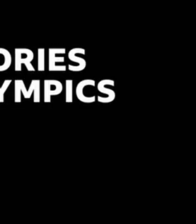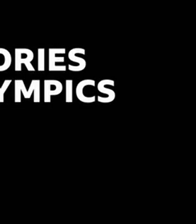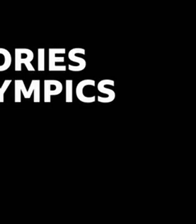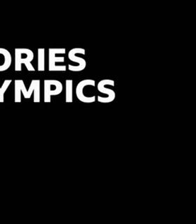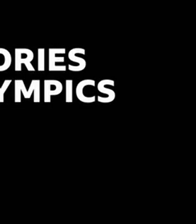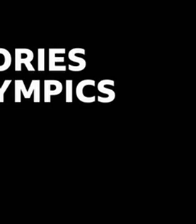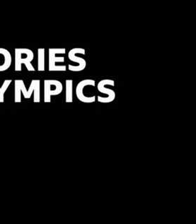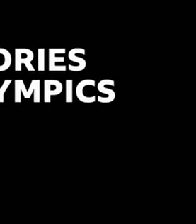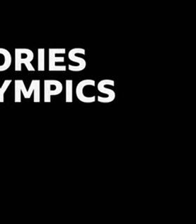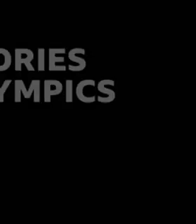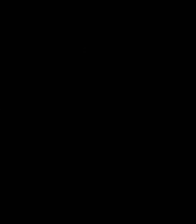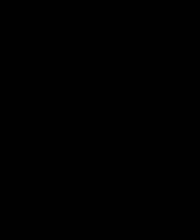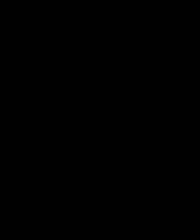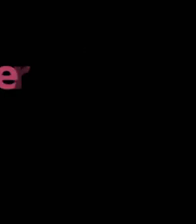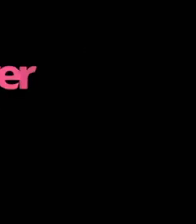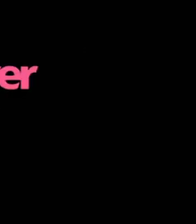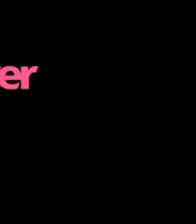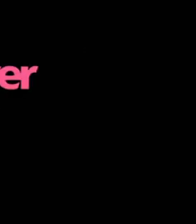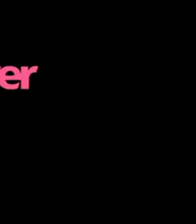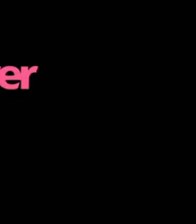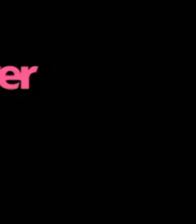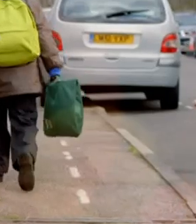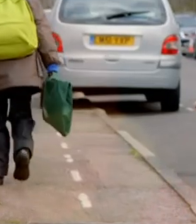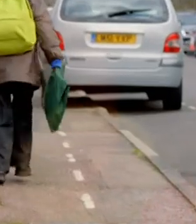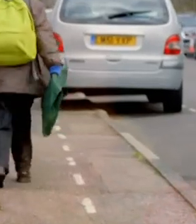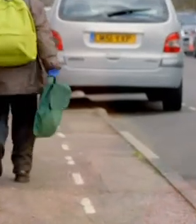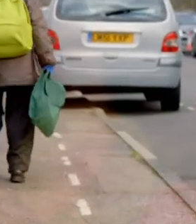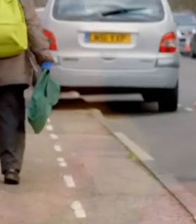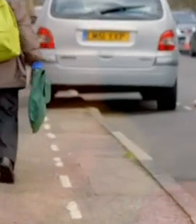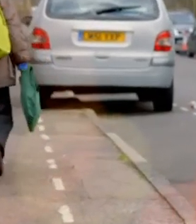Olympics. Streaming now on BBC iPlayer.